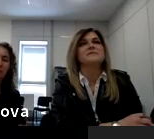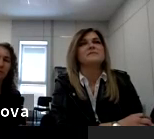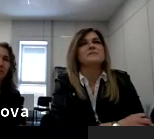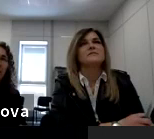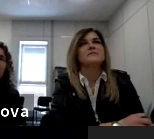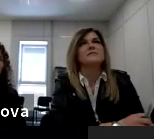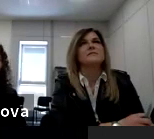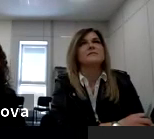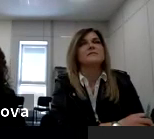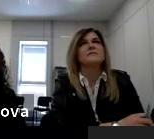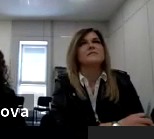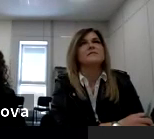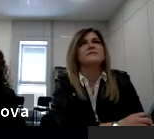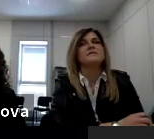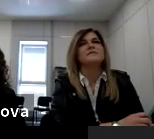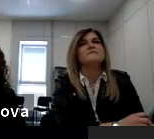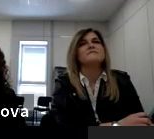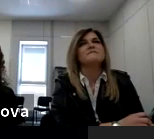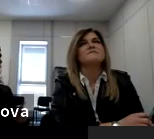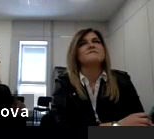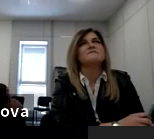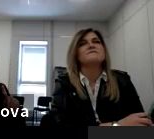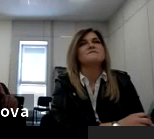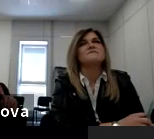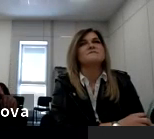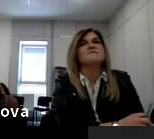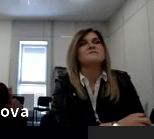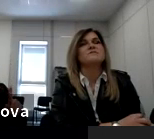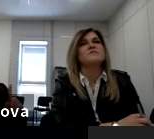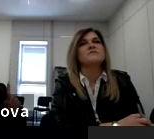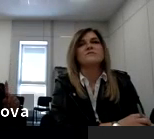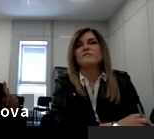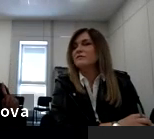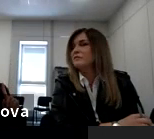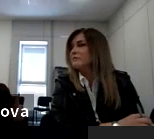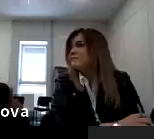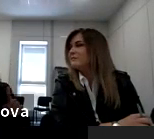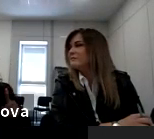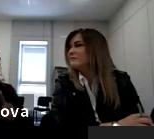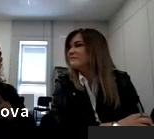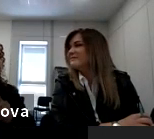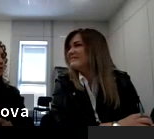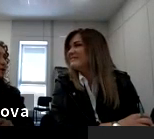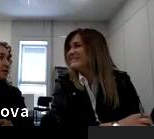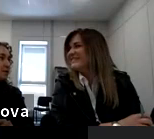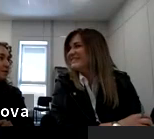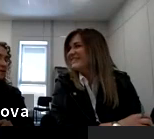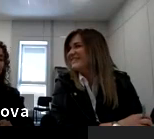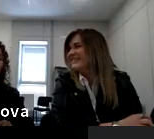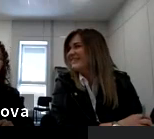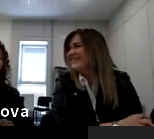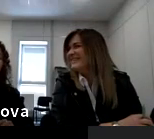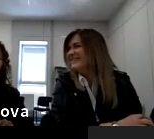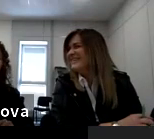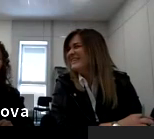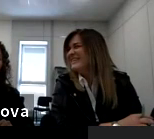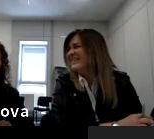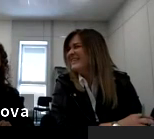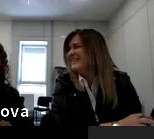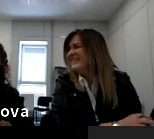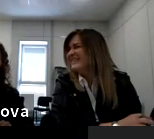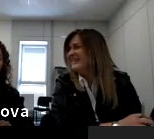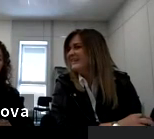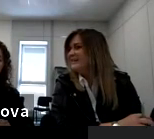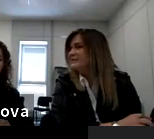field. So it was really nice. And the most good thing is that I